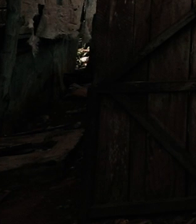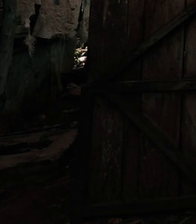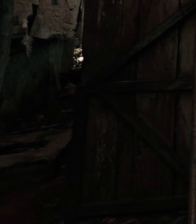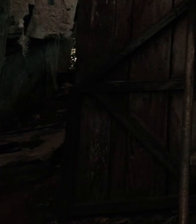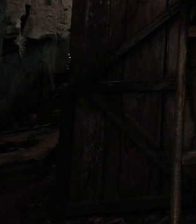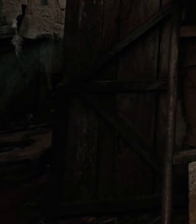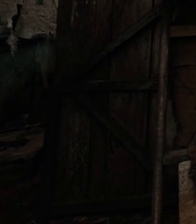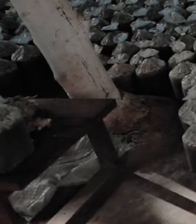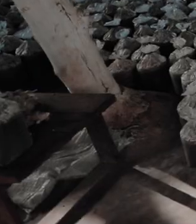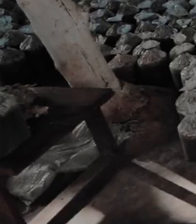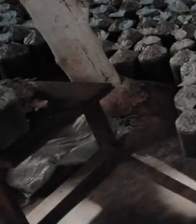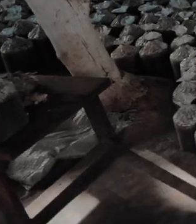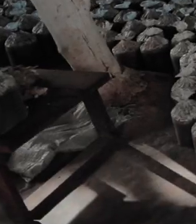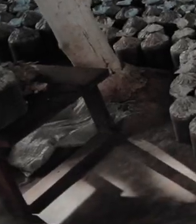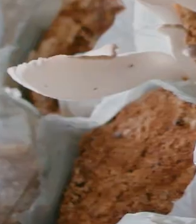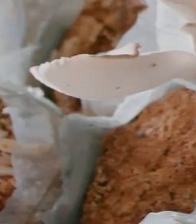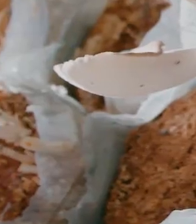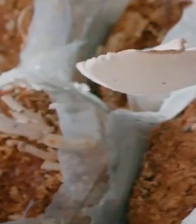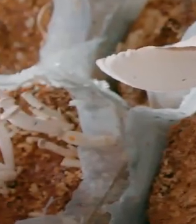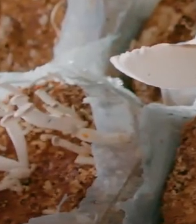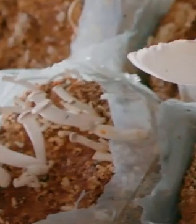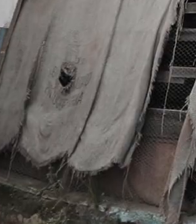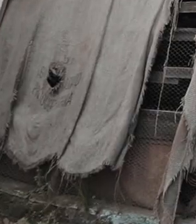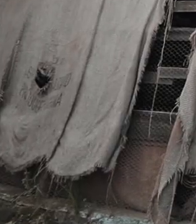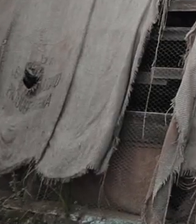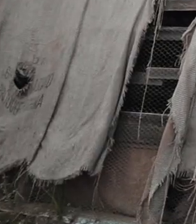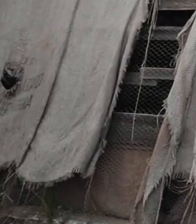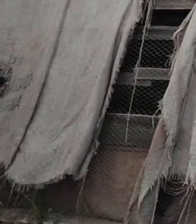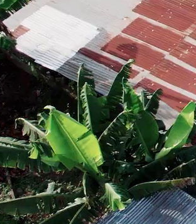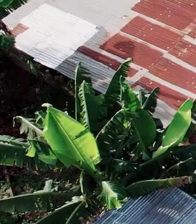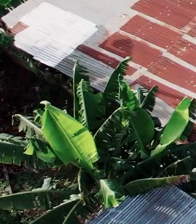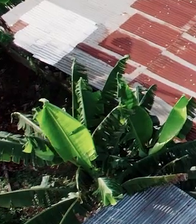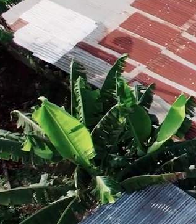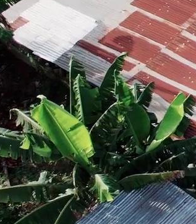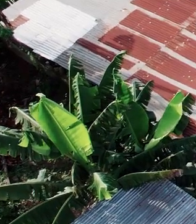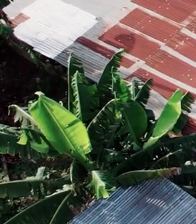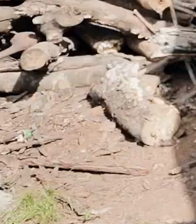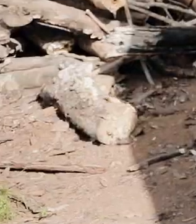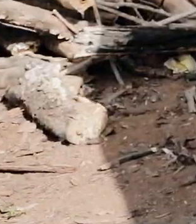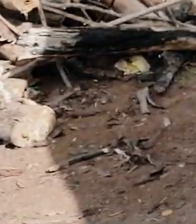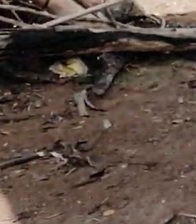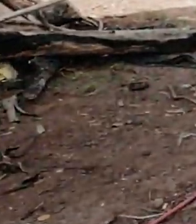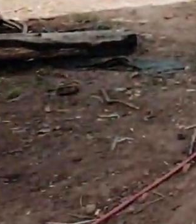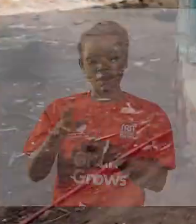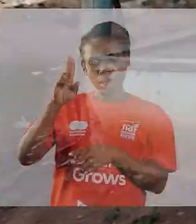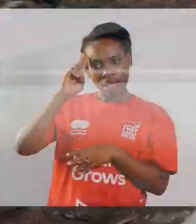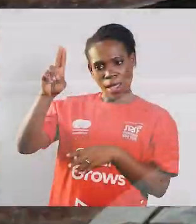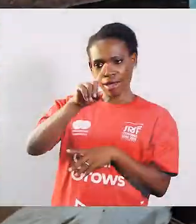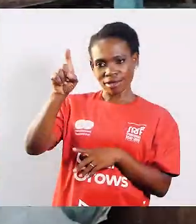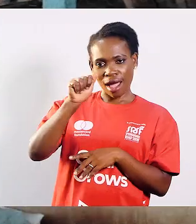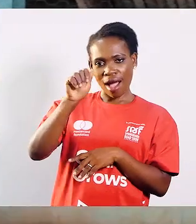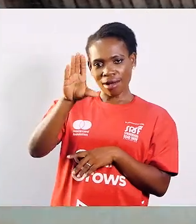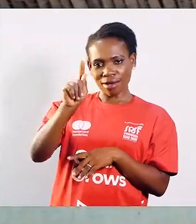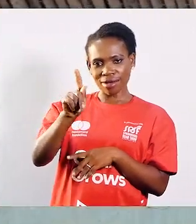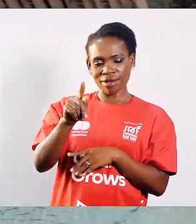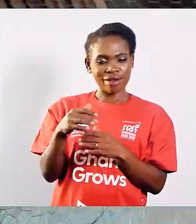Let's go. Produce it, process it, distribute it. I go make the dough just to feed my own. Hi, Zach.